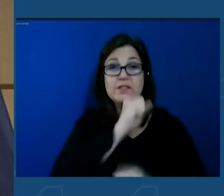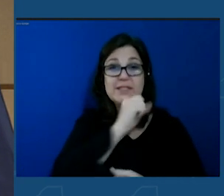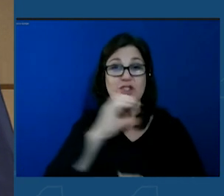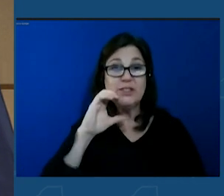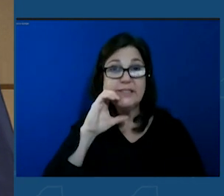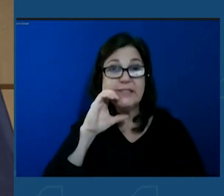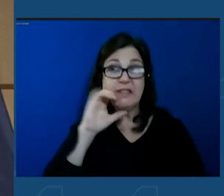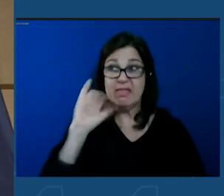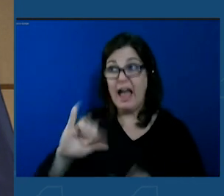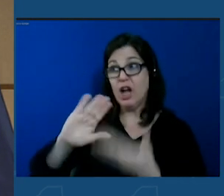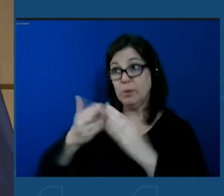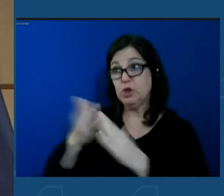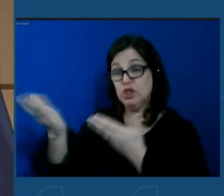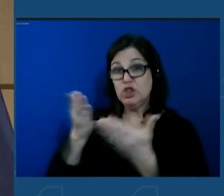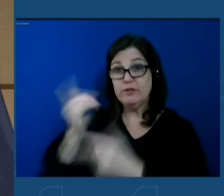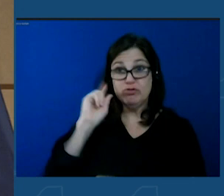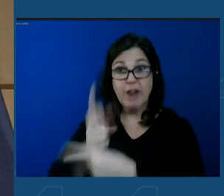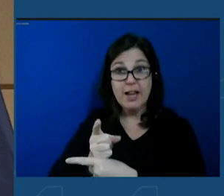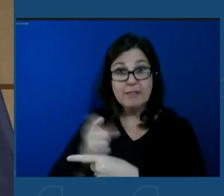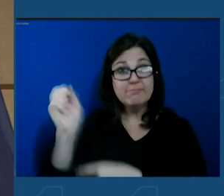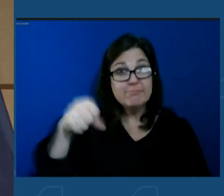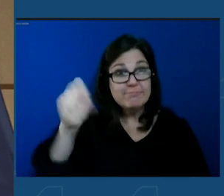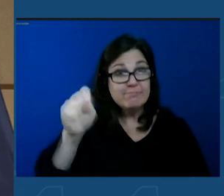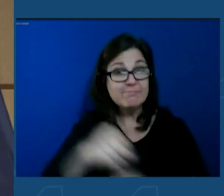service. Yeah.